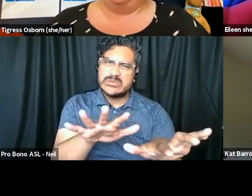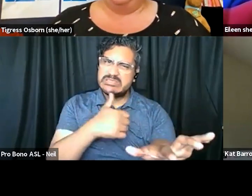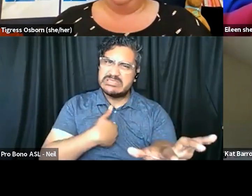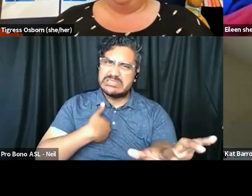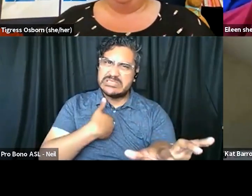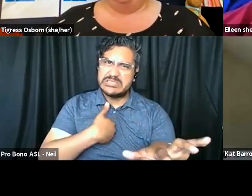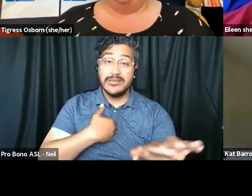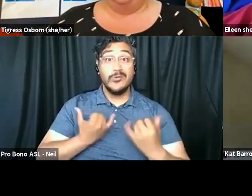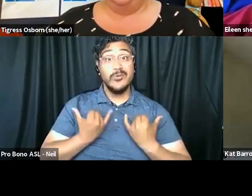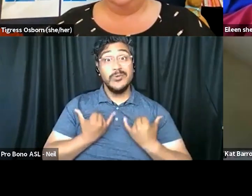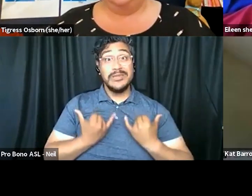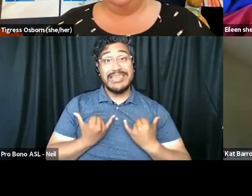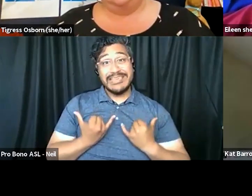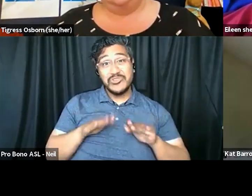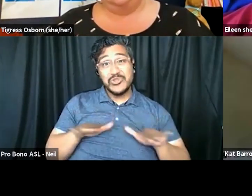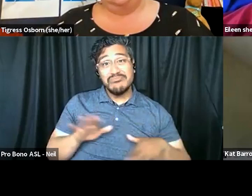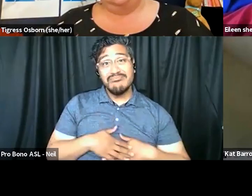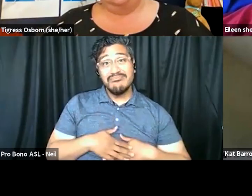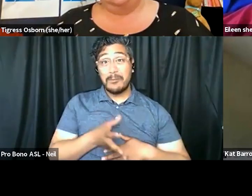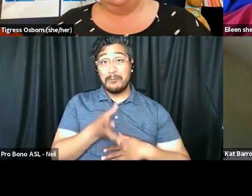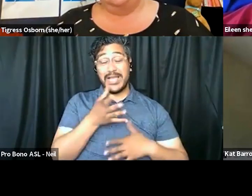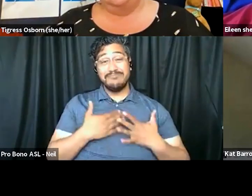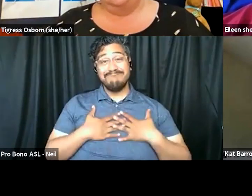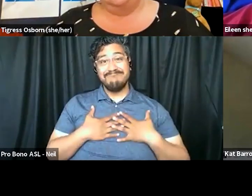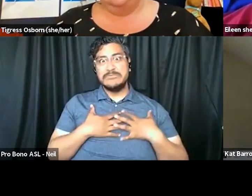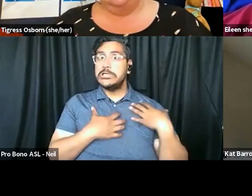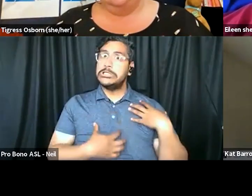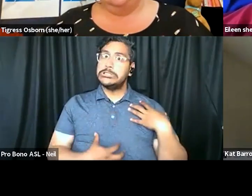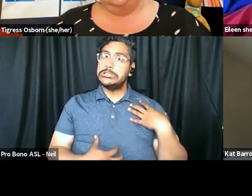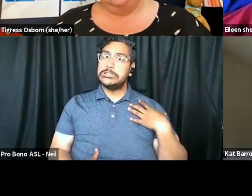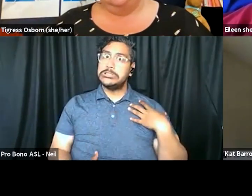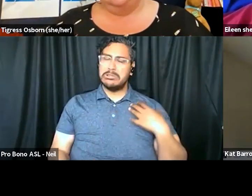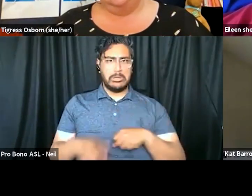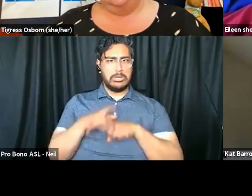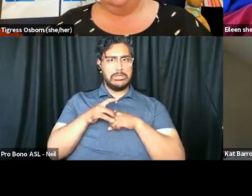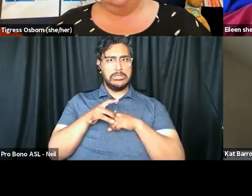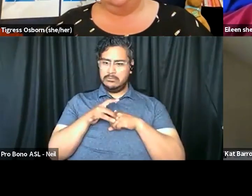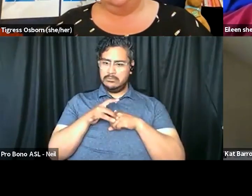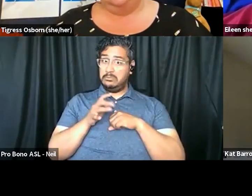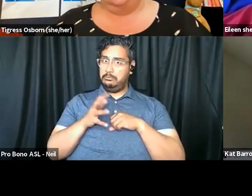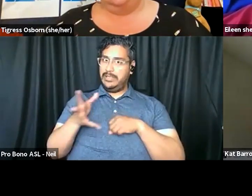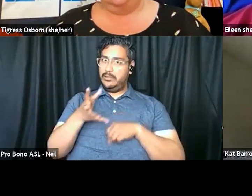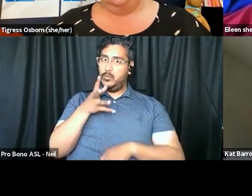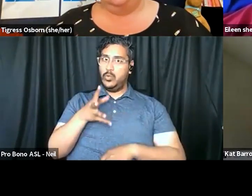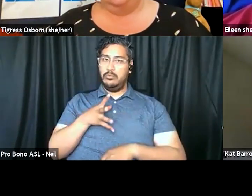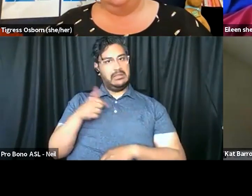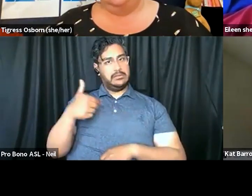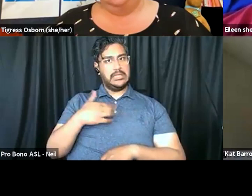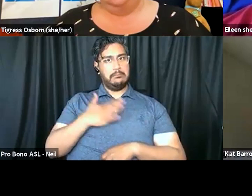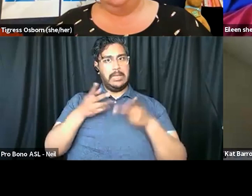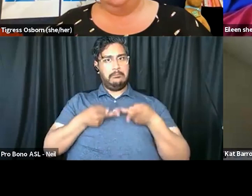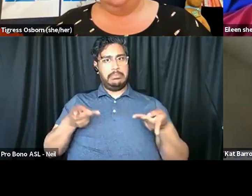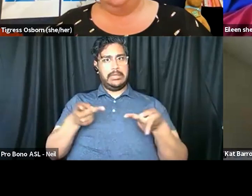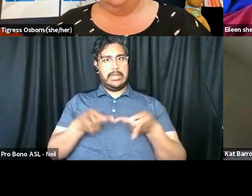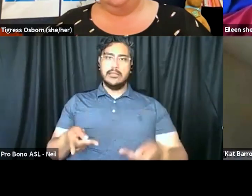is hungry. Mother Earth is a big woman. This is my place in the universe. I am as